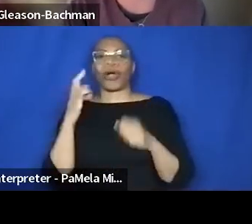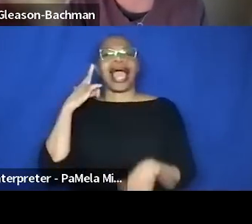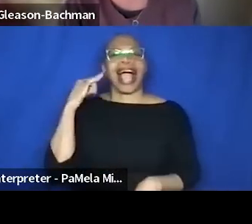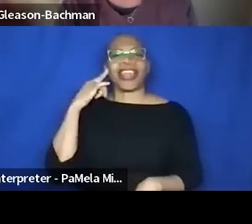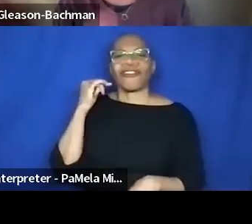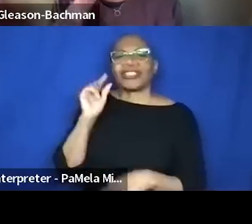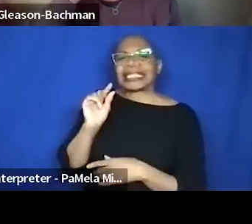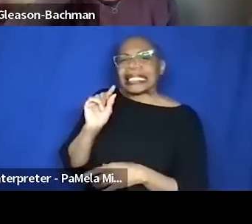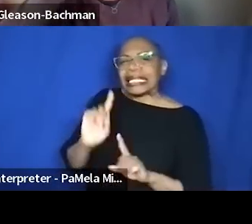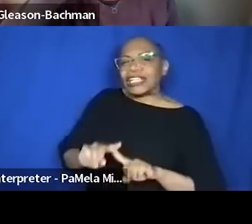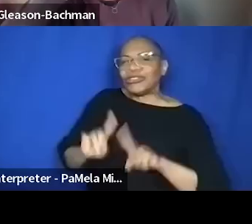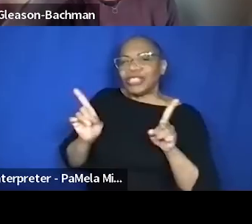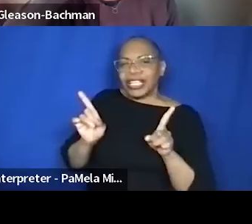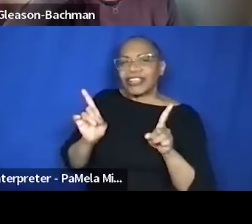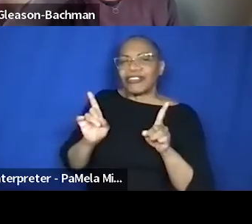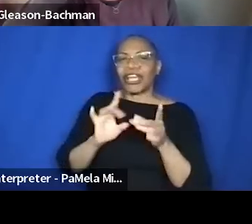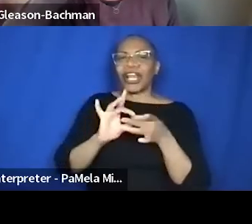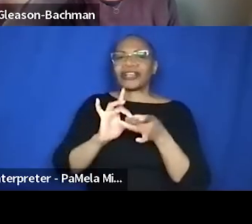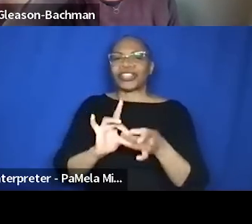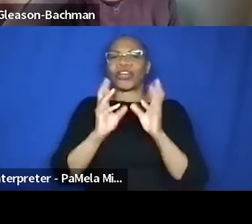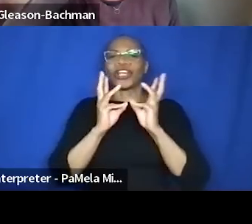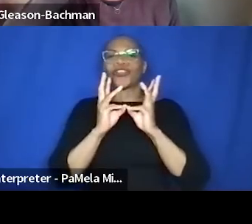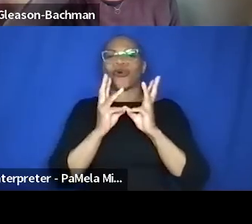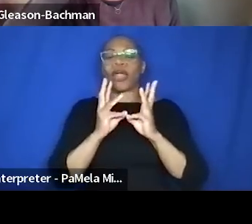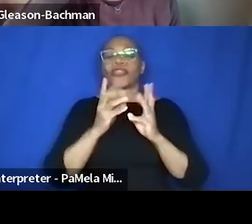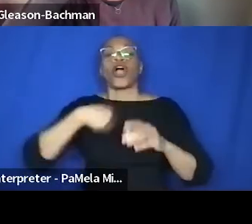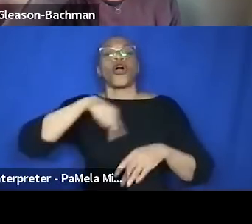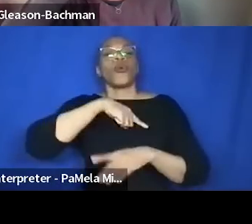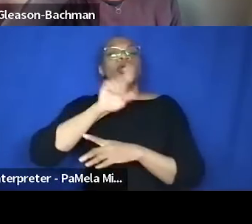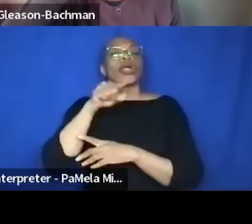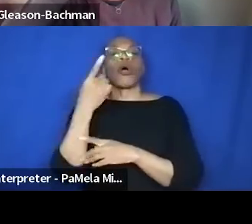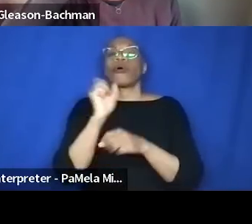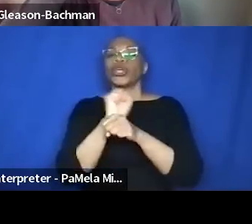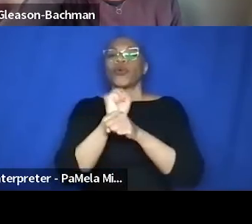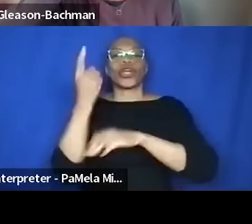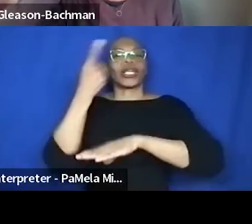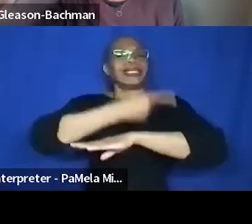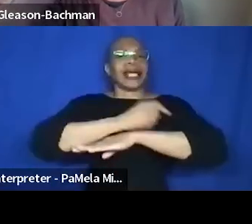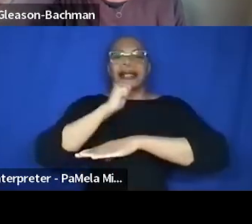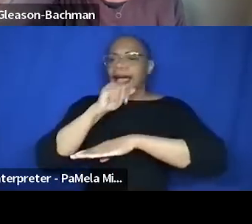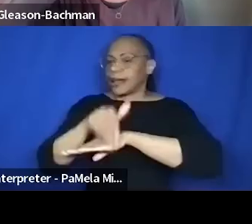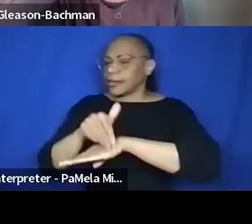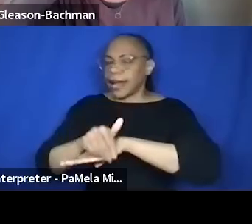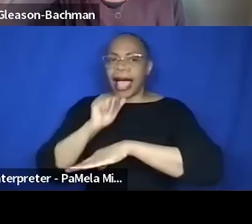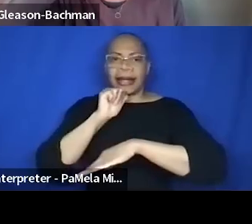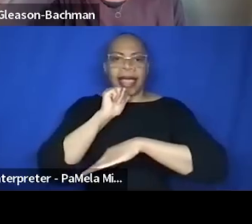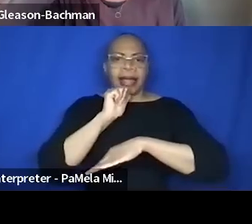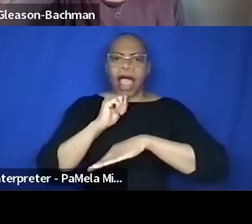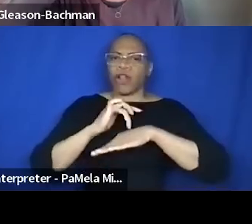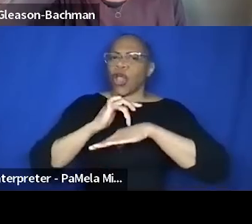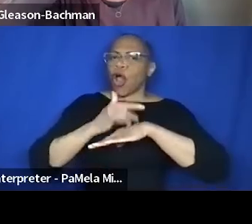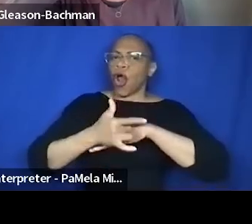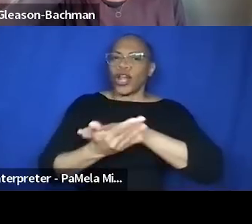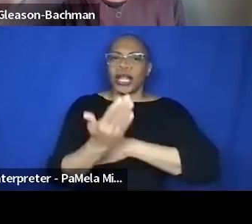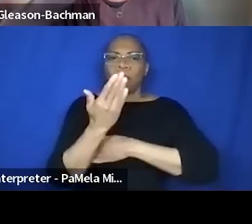different in weather-wise, but we only work in the day. We don't work at the night. We don't work early in the morning. Right. We only work from